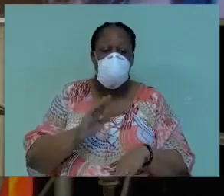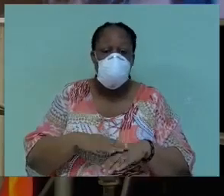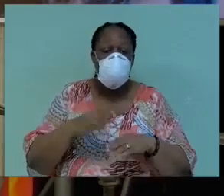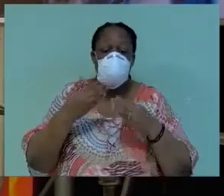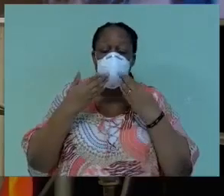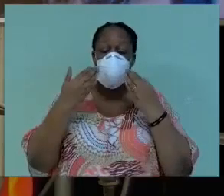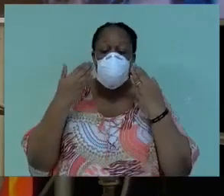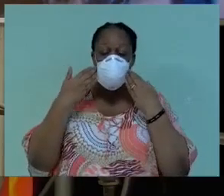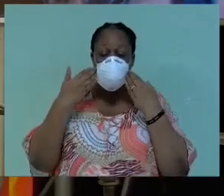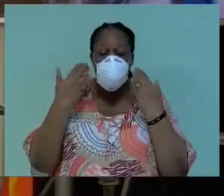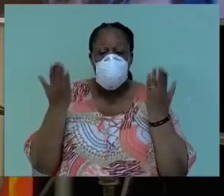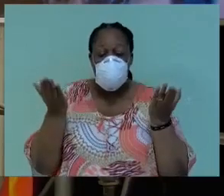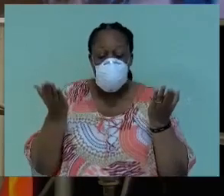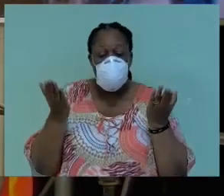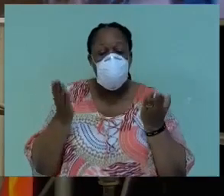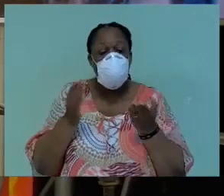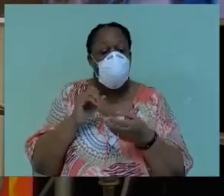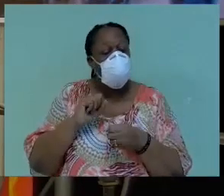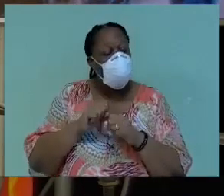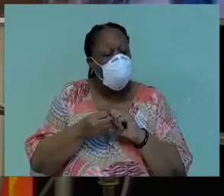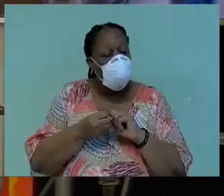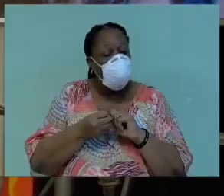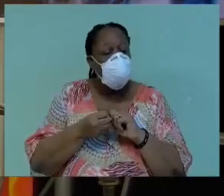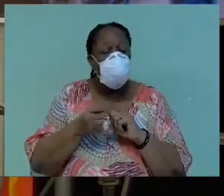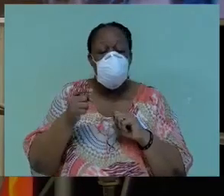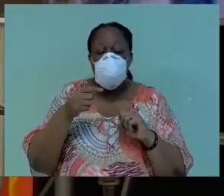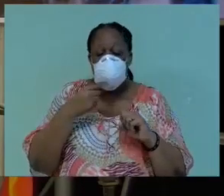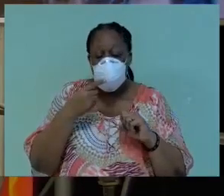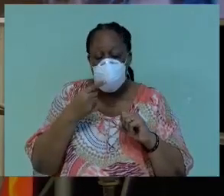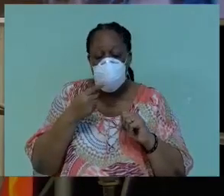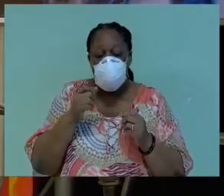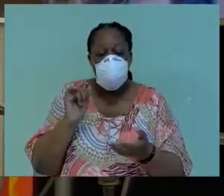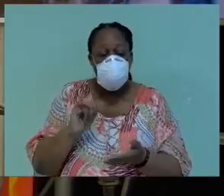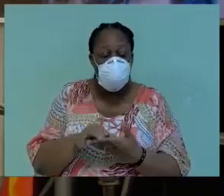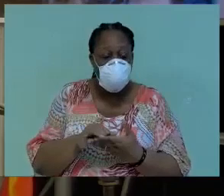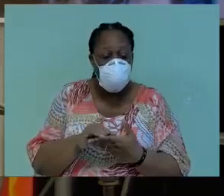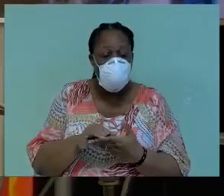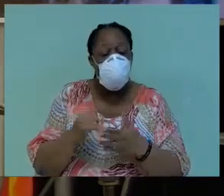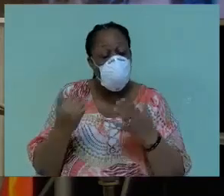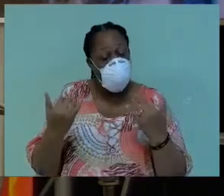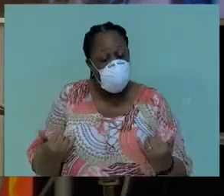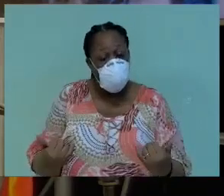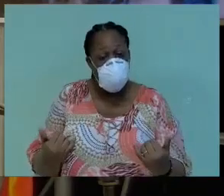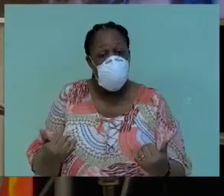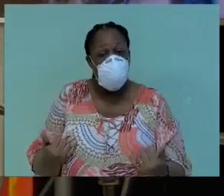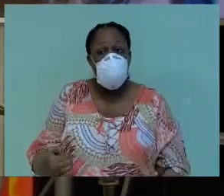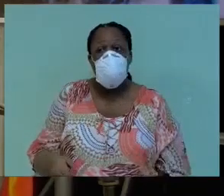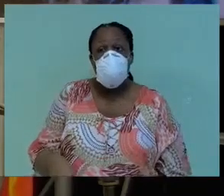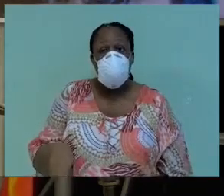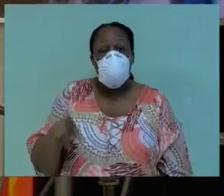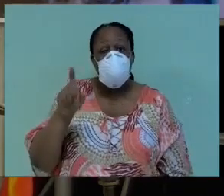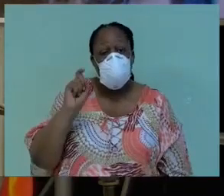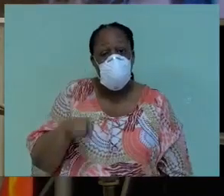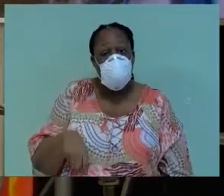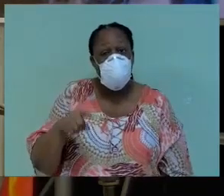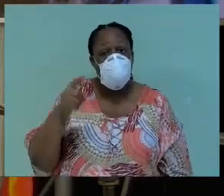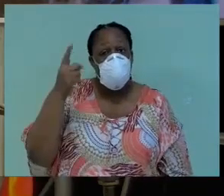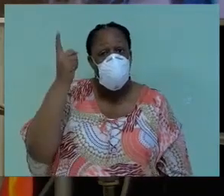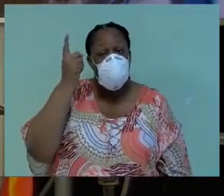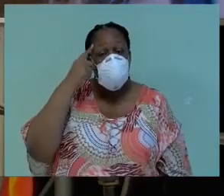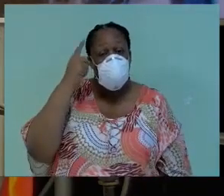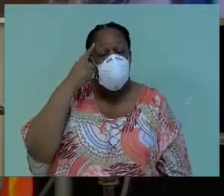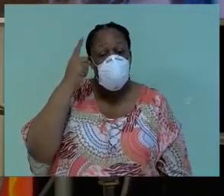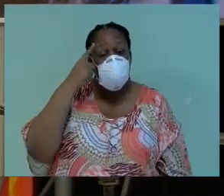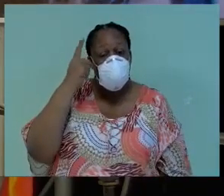face for a prolonged period of time. And so what I say in this era now, we have to use common sense and we need to be